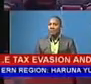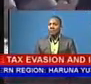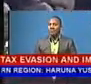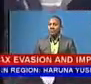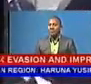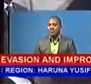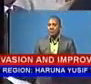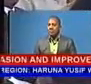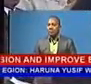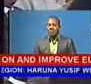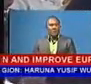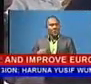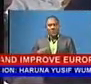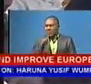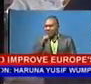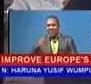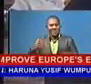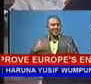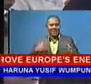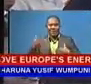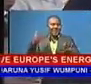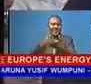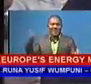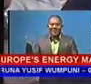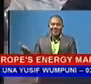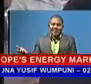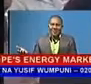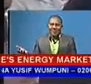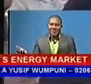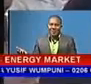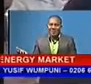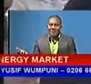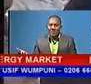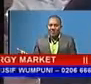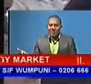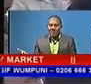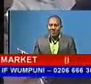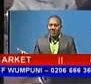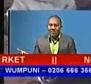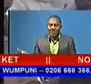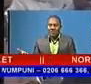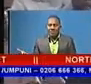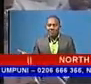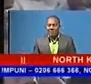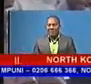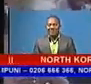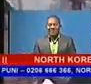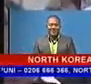Well, we didn't object. Well, you mean the reservation? The reservation, oh, very